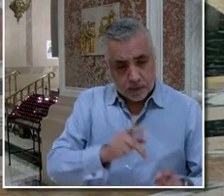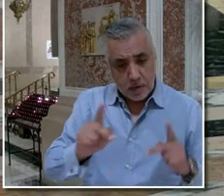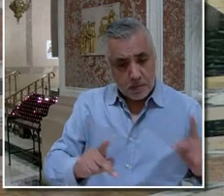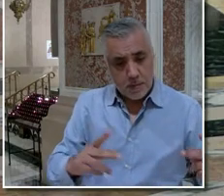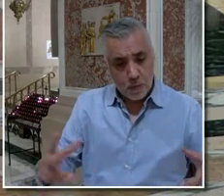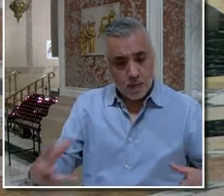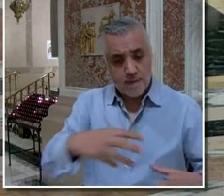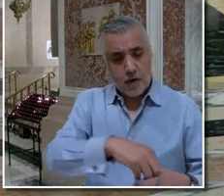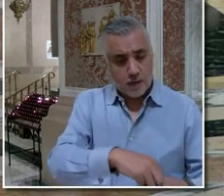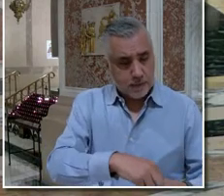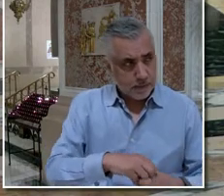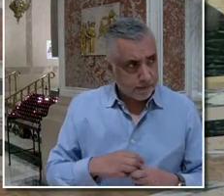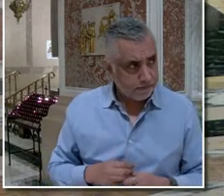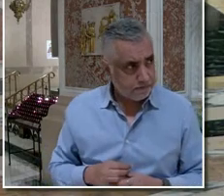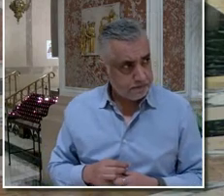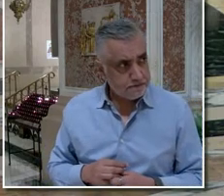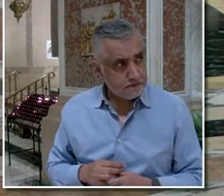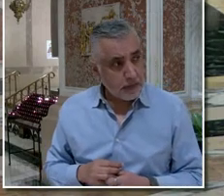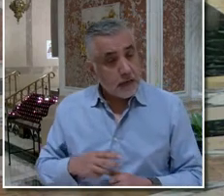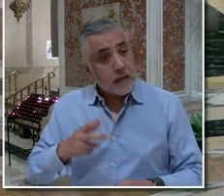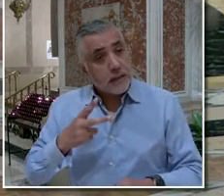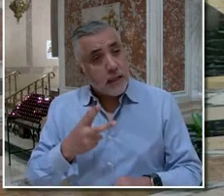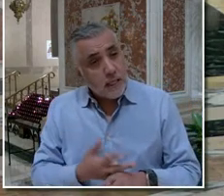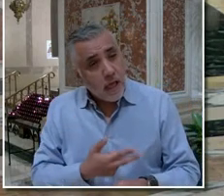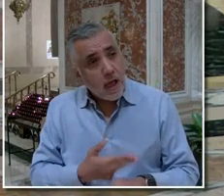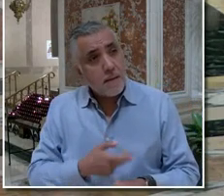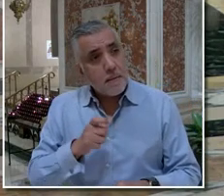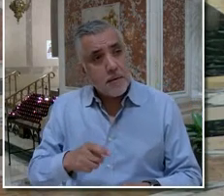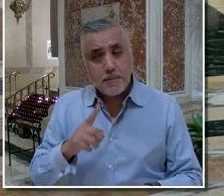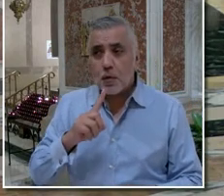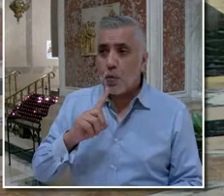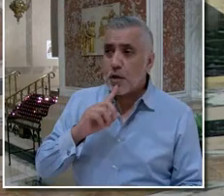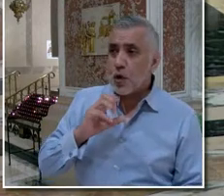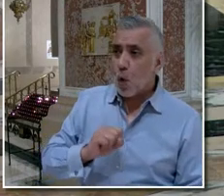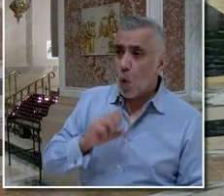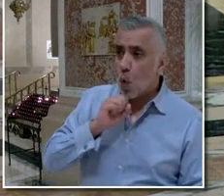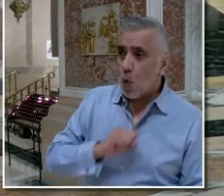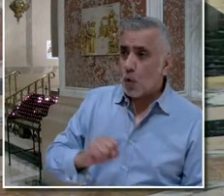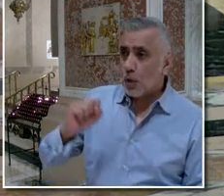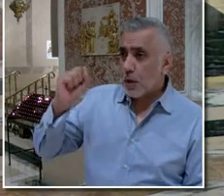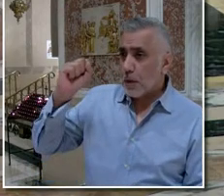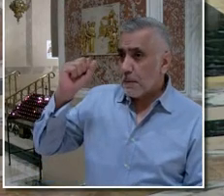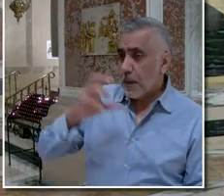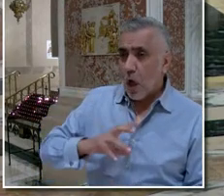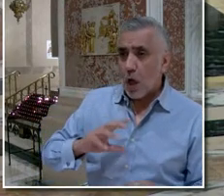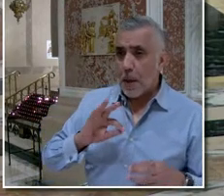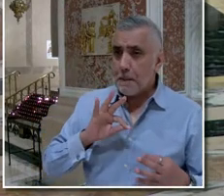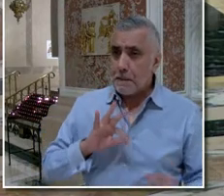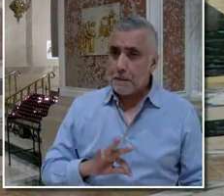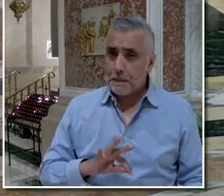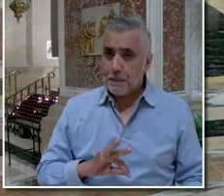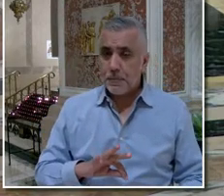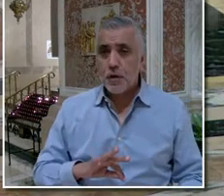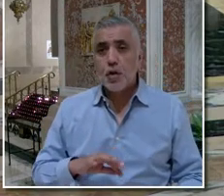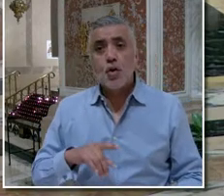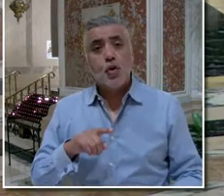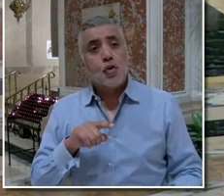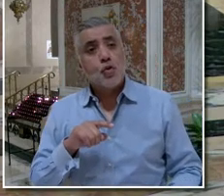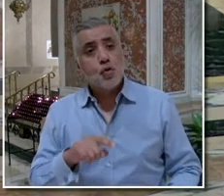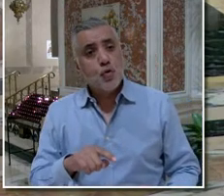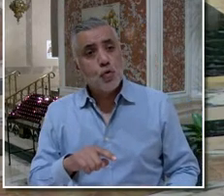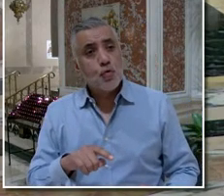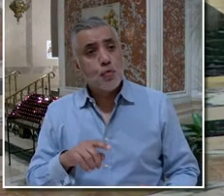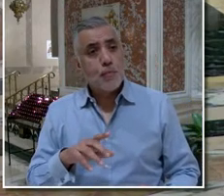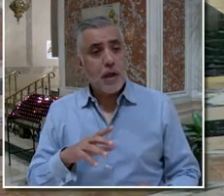partake of it. The lamb must be a year old male and without blemish. You may take it